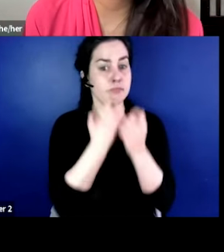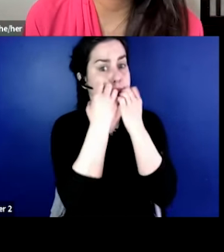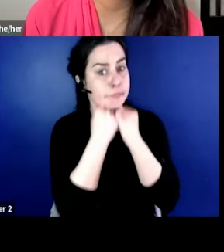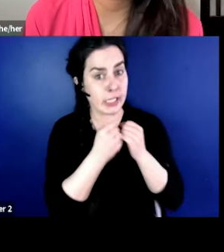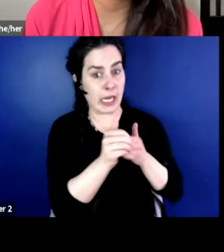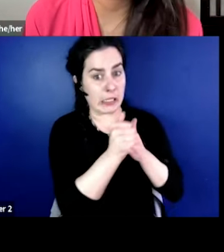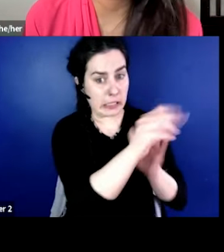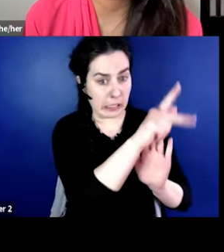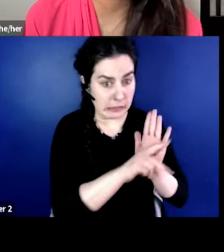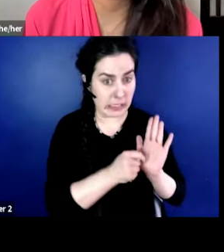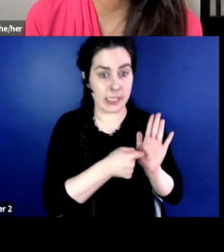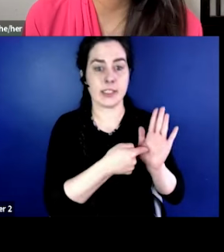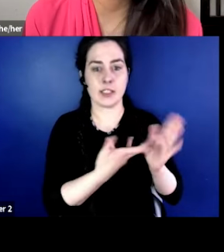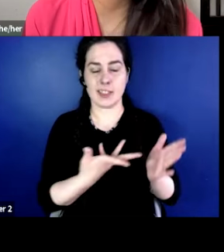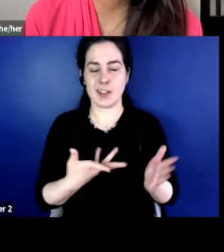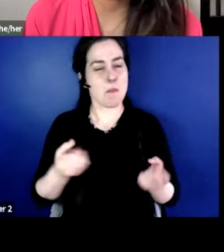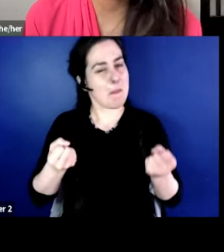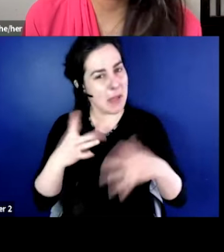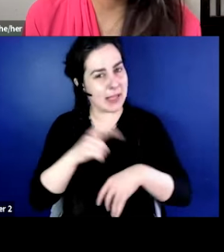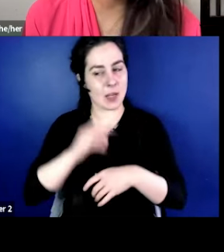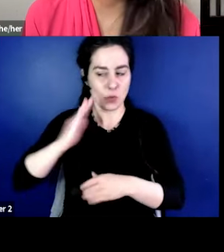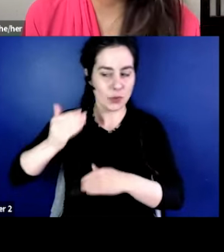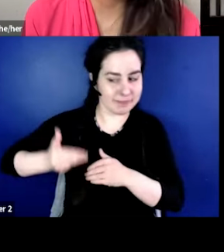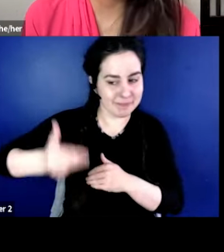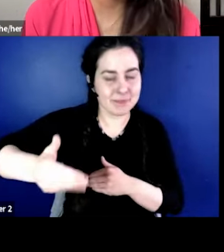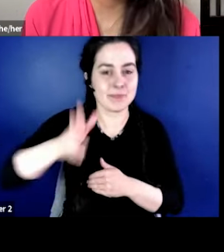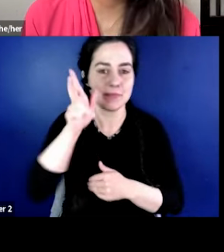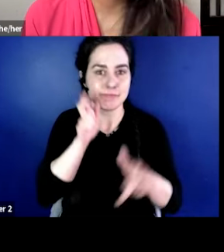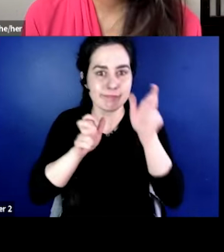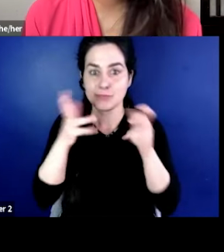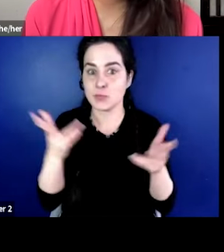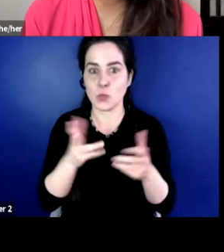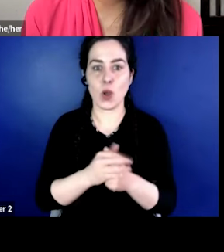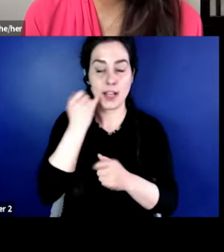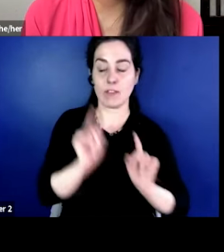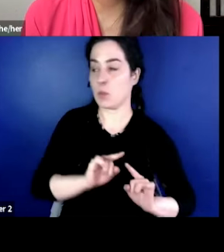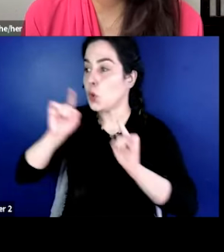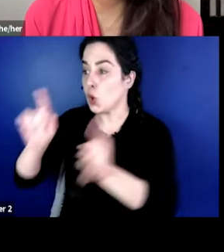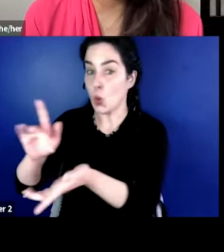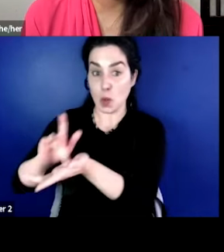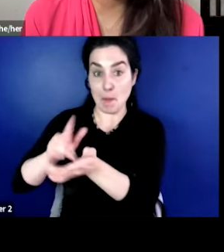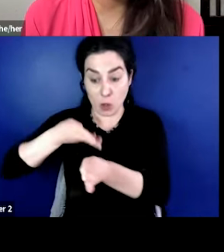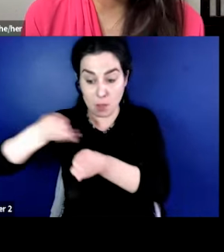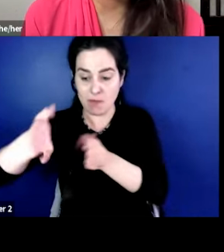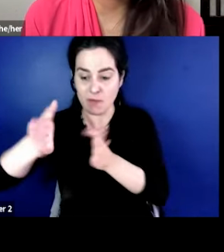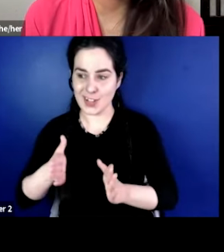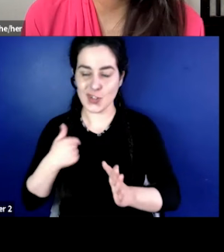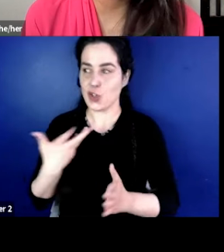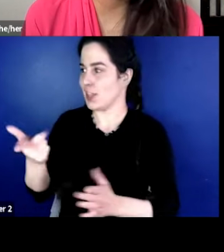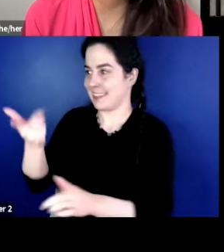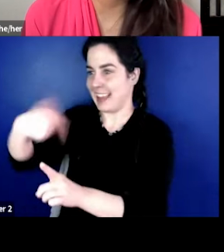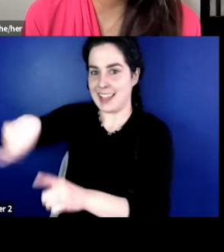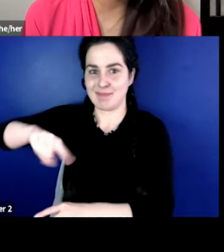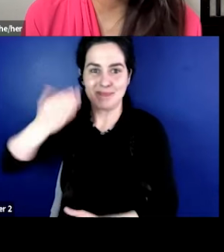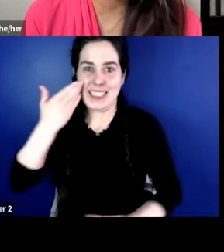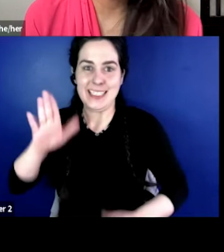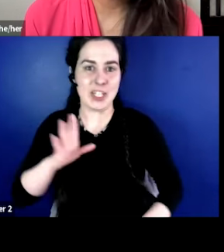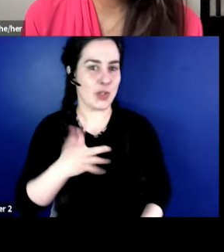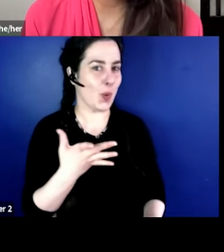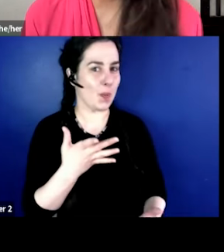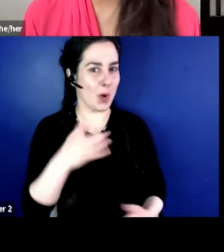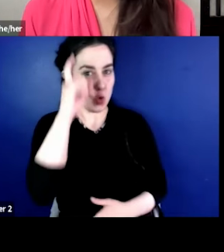heard time and time again was when students went to medical professionals on their campus, sometimes they weren't trained in trauma-informed practices, looking at